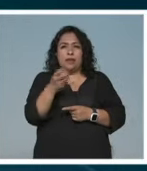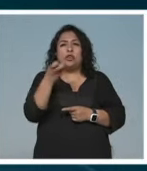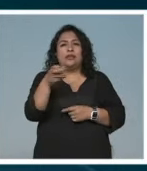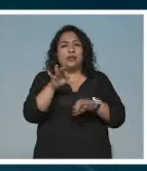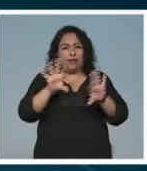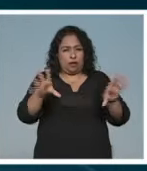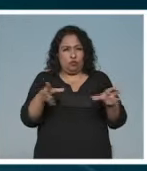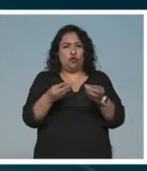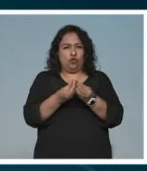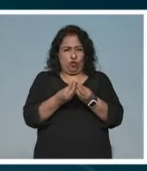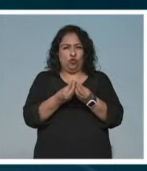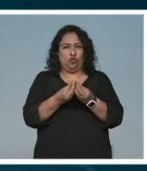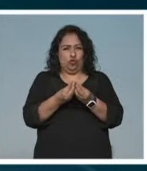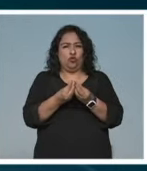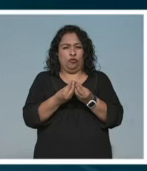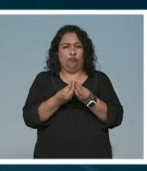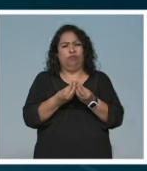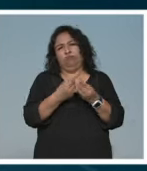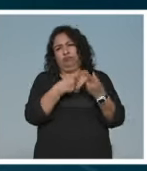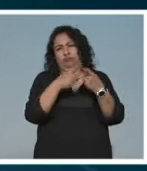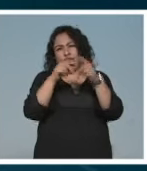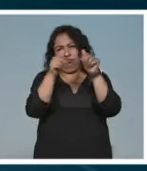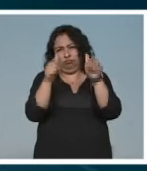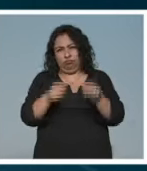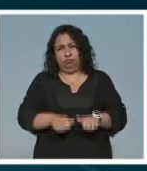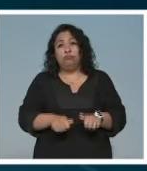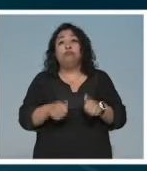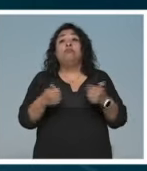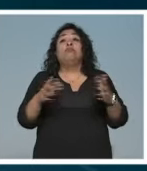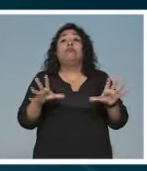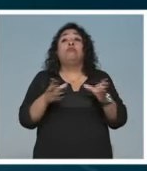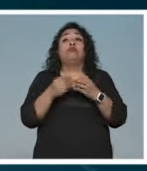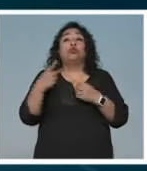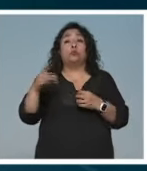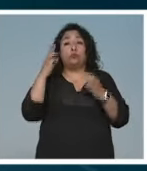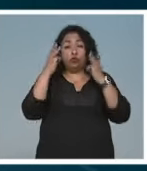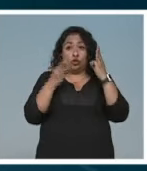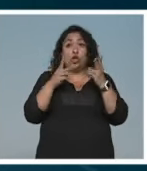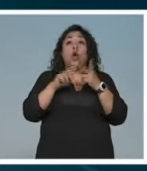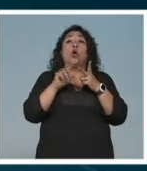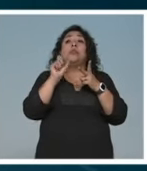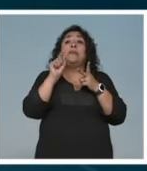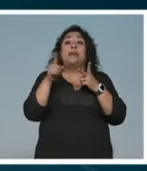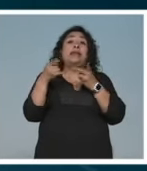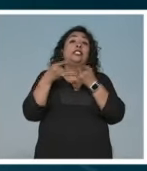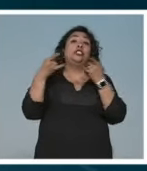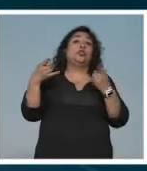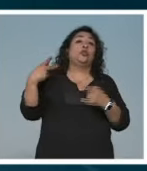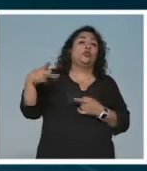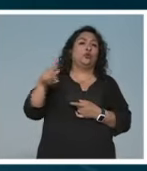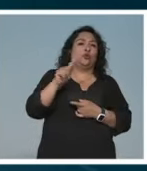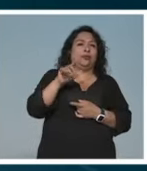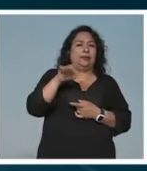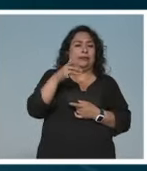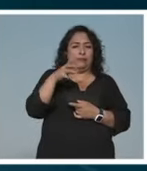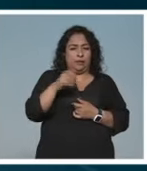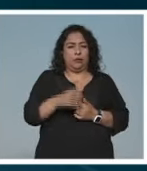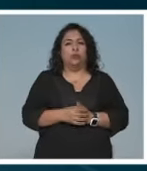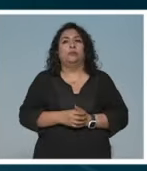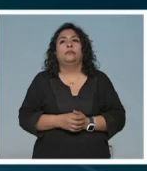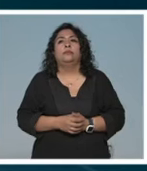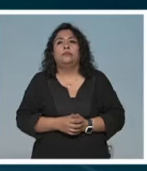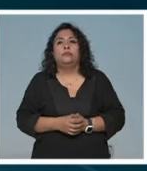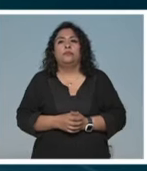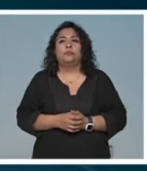it is working with his collection, with the collection of the museum, and also with the exhibition history